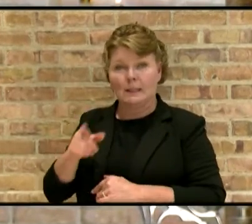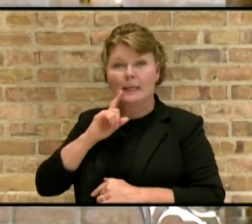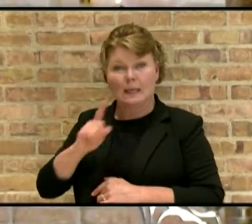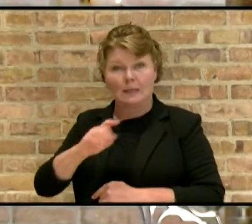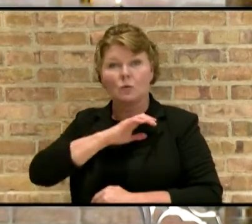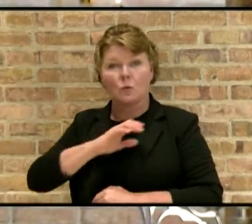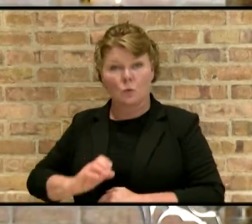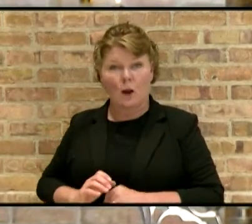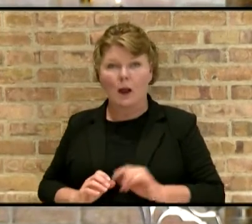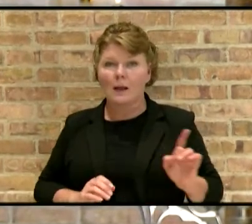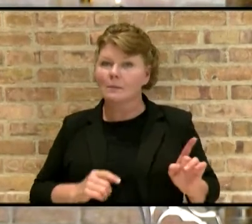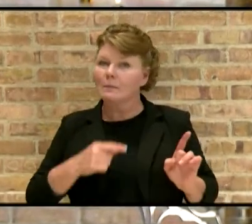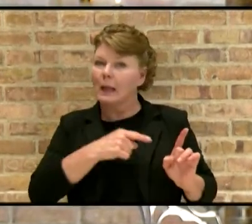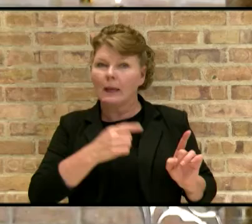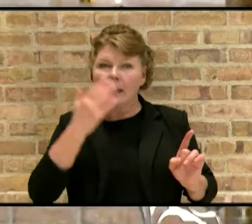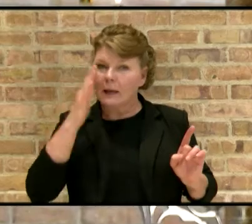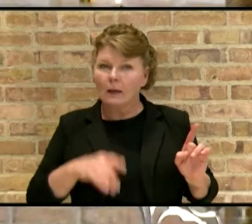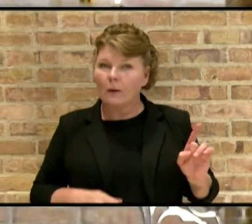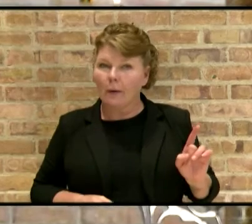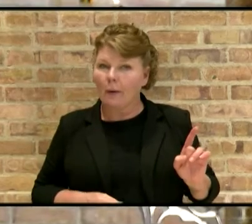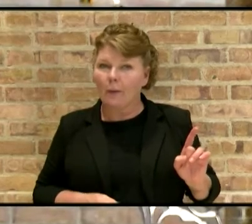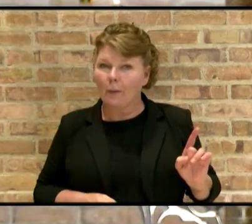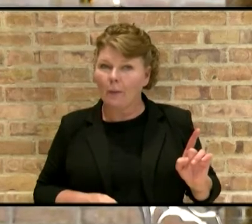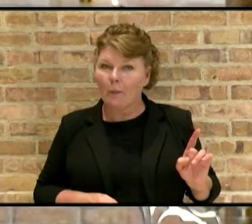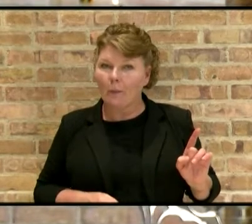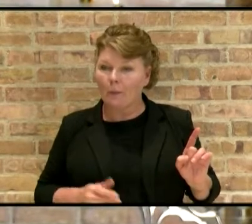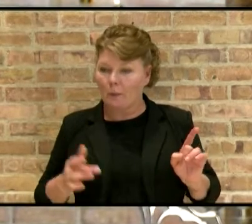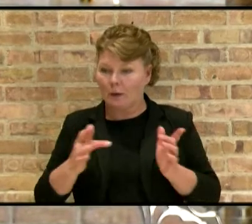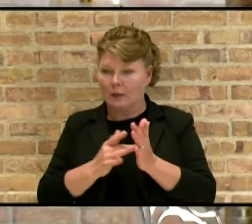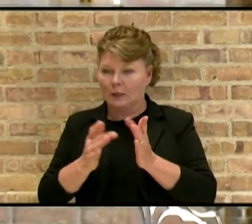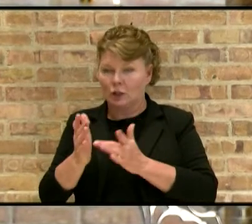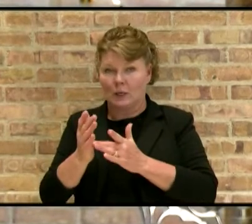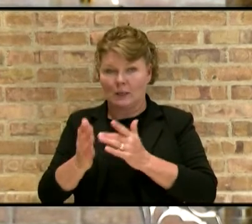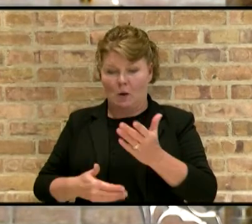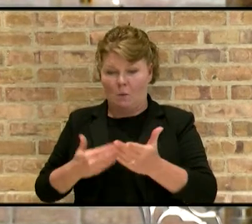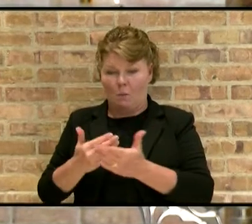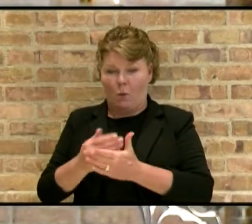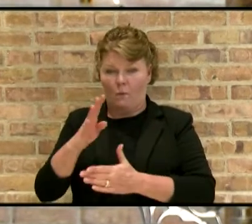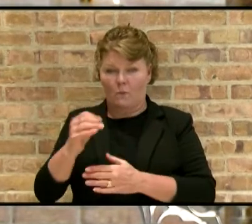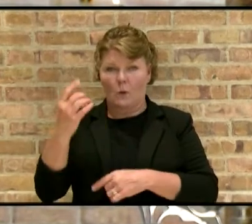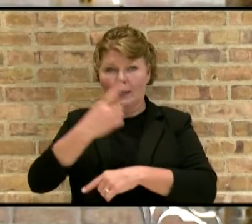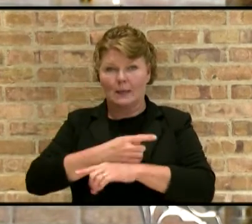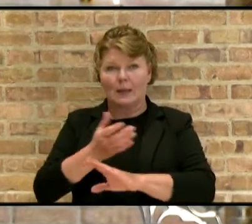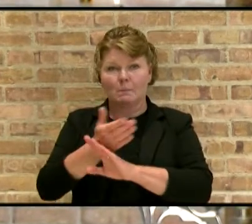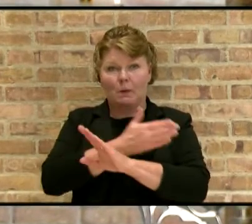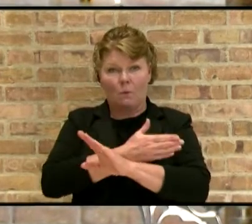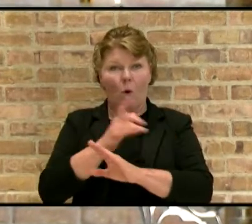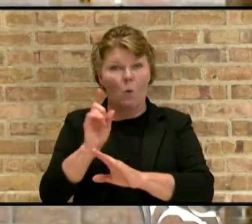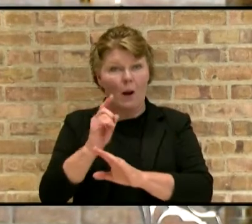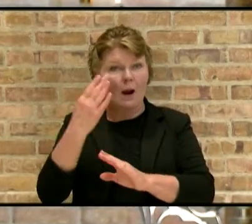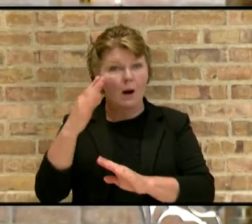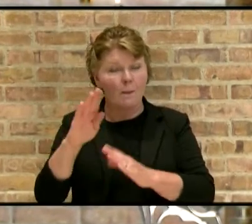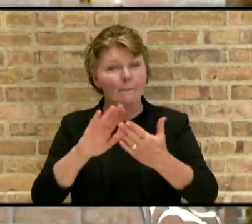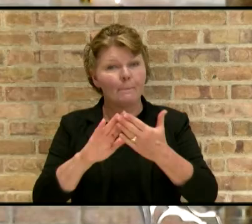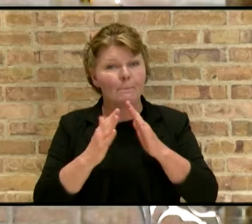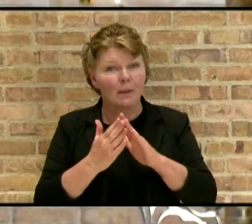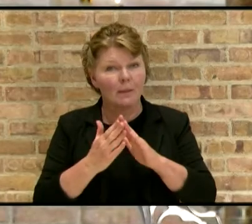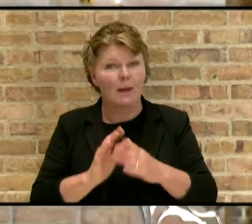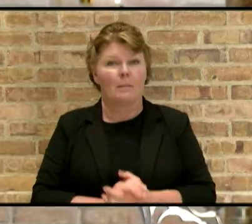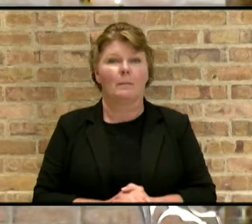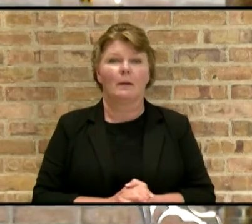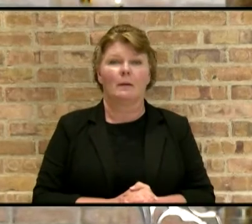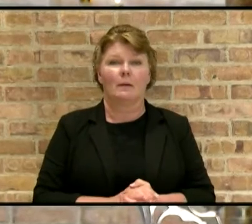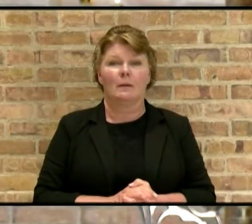Messiah, but Simeon didn't know. Jesus had been born just 40 days before in Bethlehem. The only way